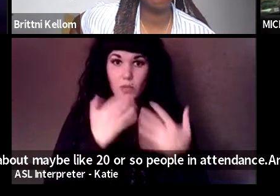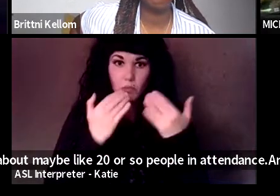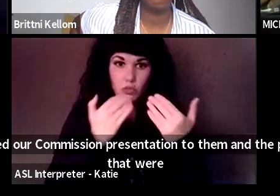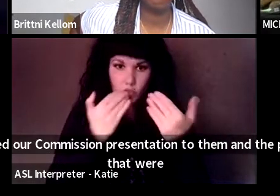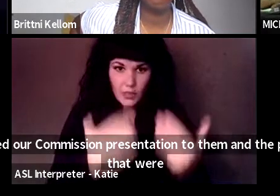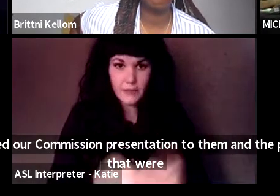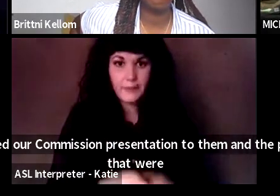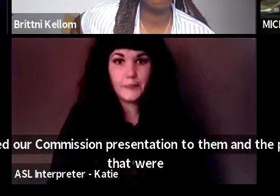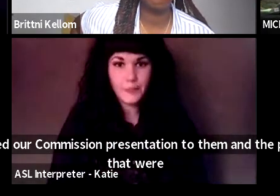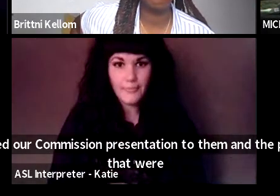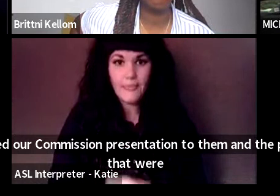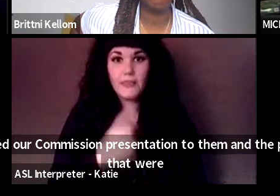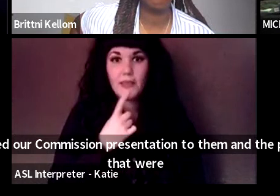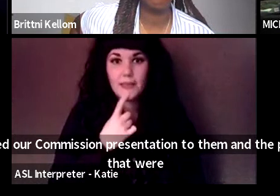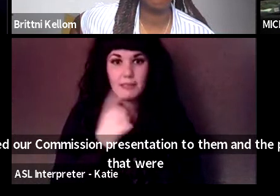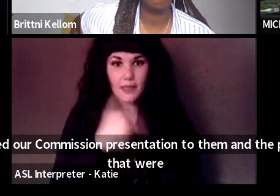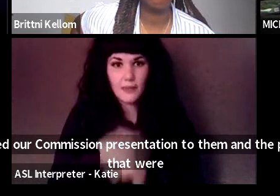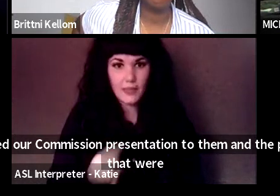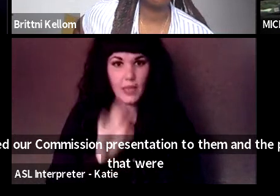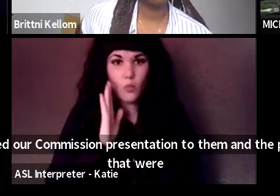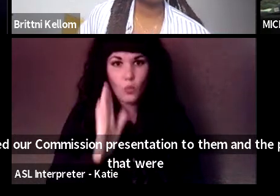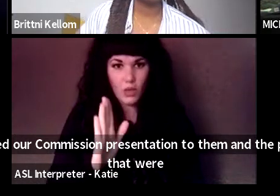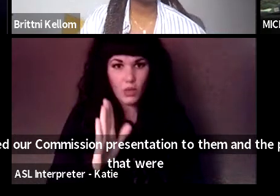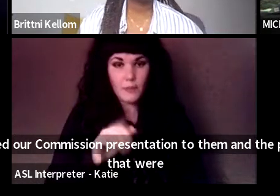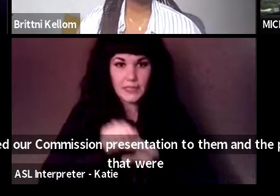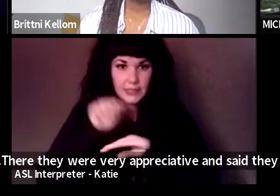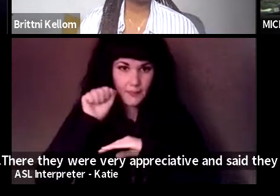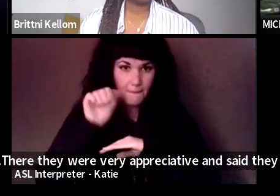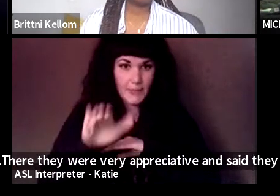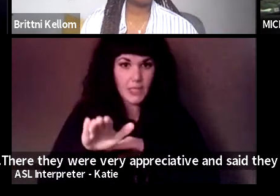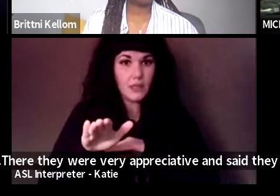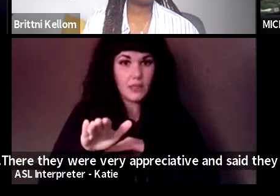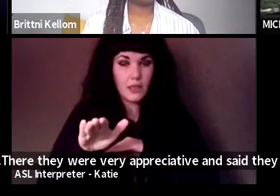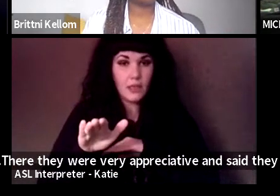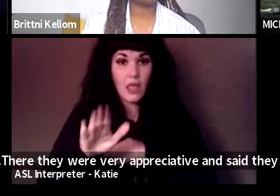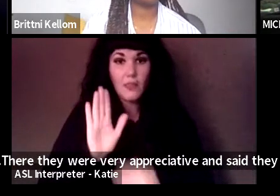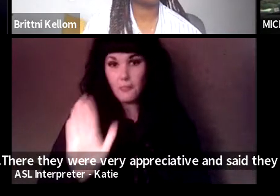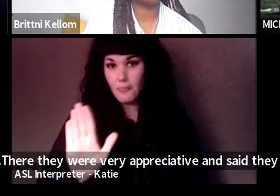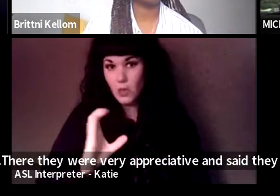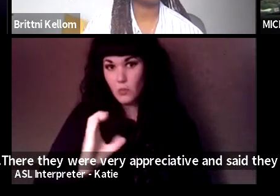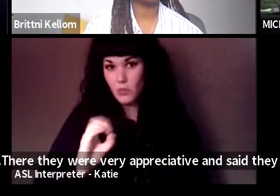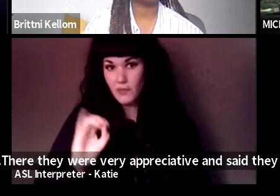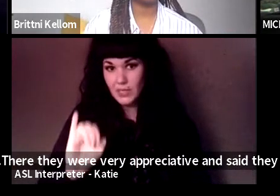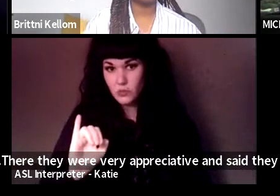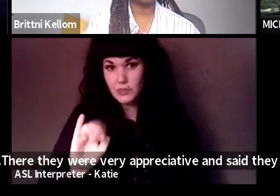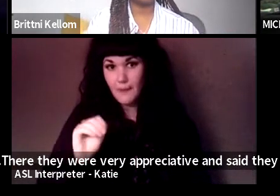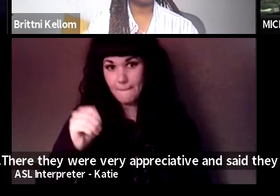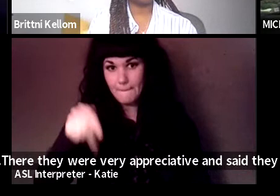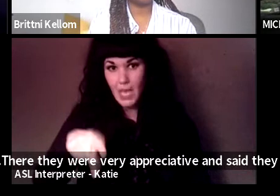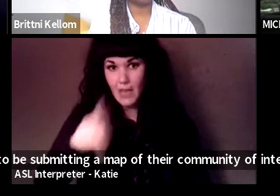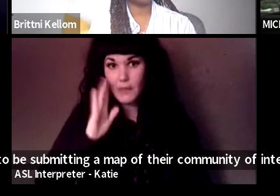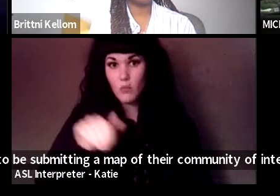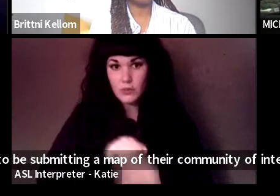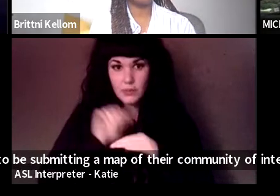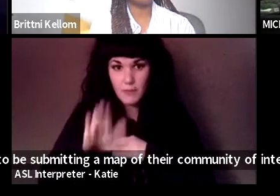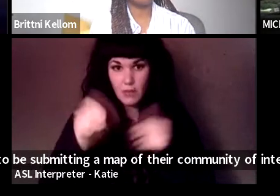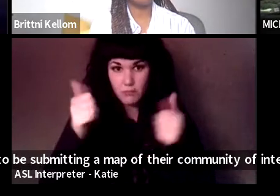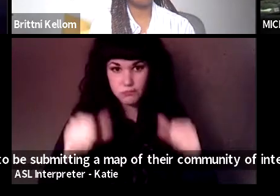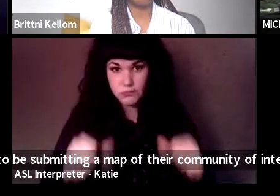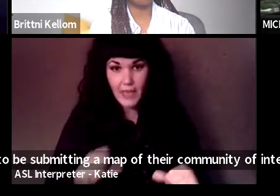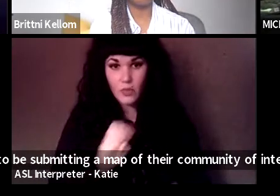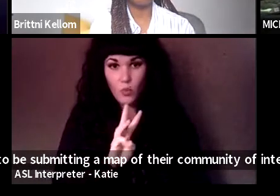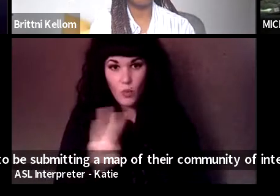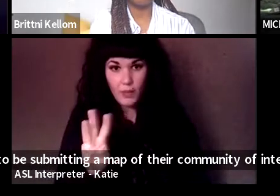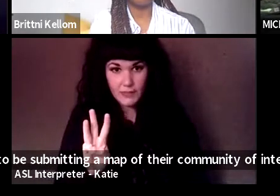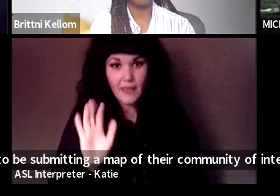and said that they're going to be submitting a map of their community of interest to our website. So that's the first